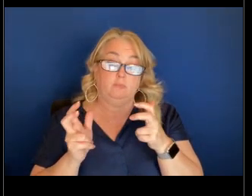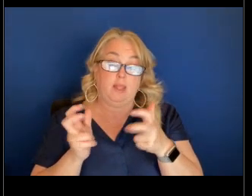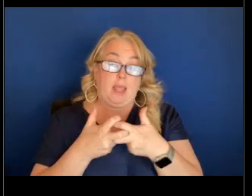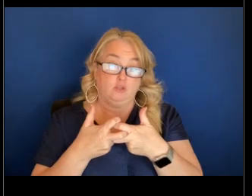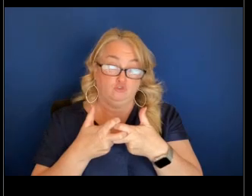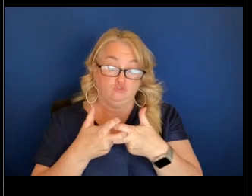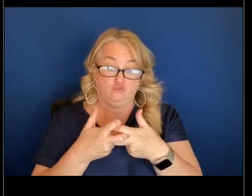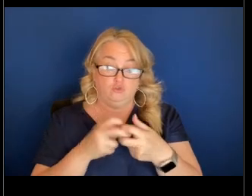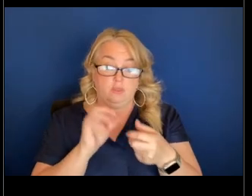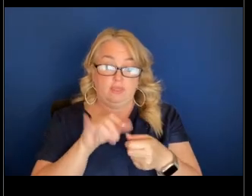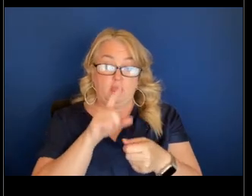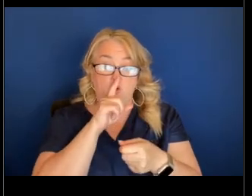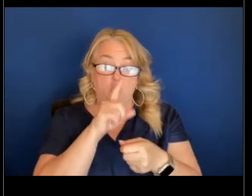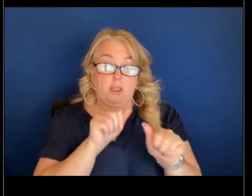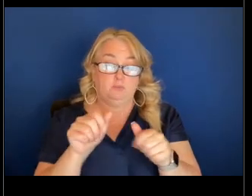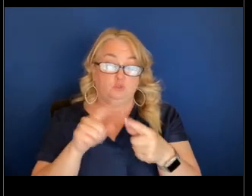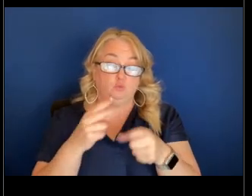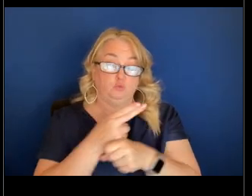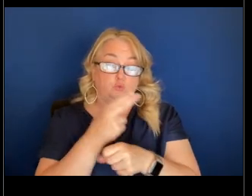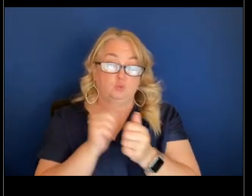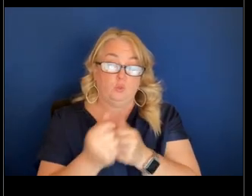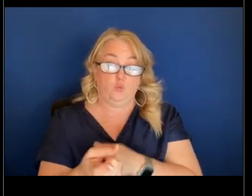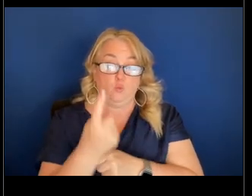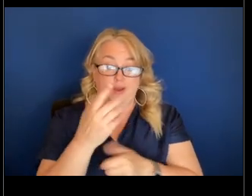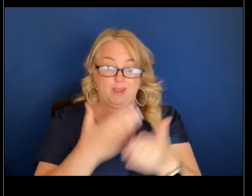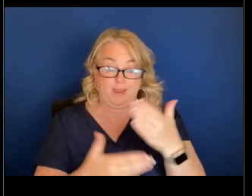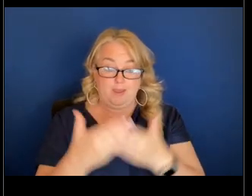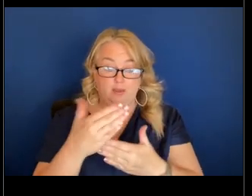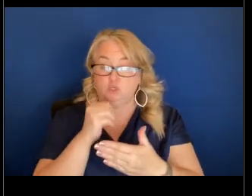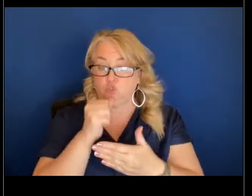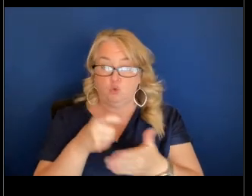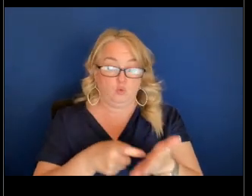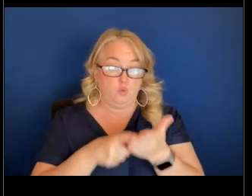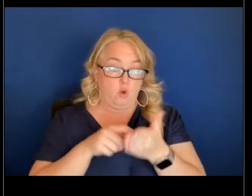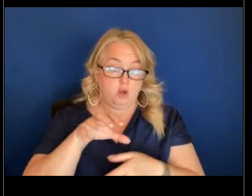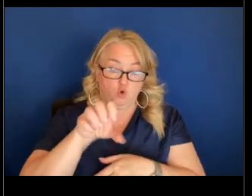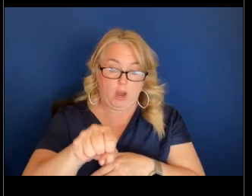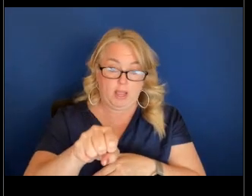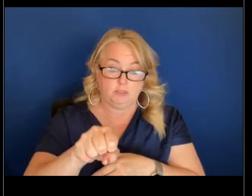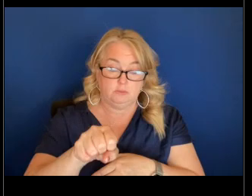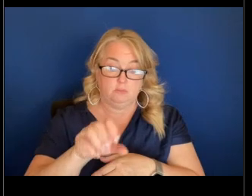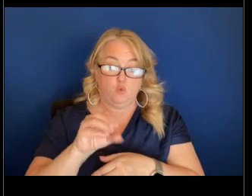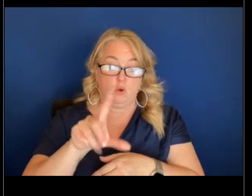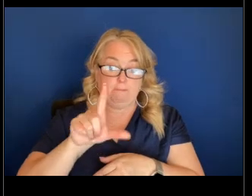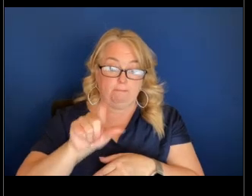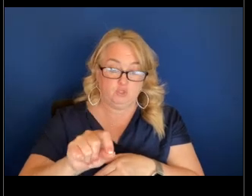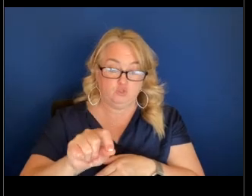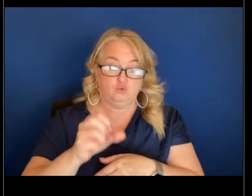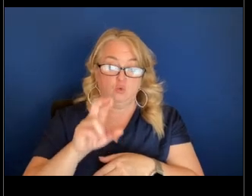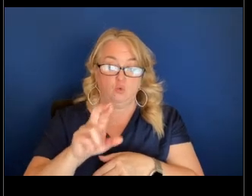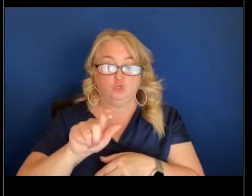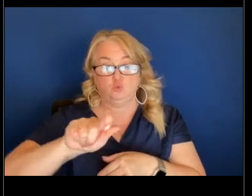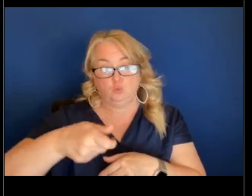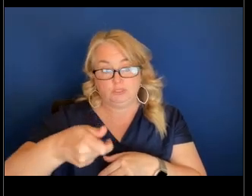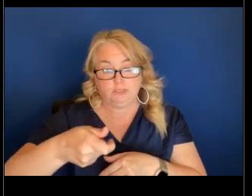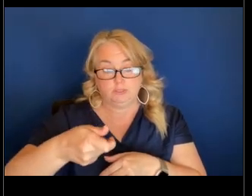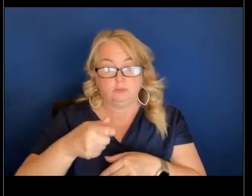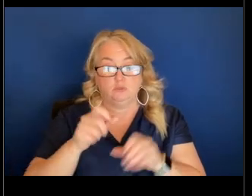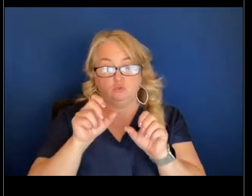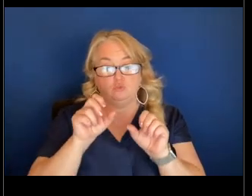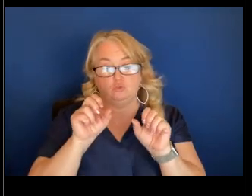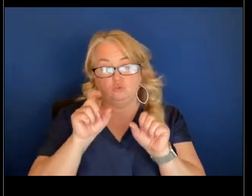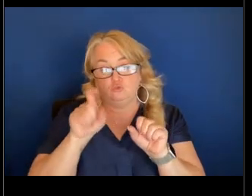Latches that are operable with one hand and do not require grasping, pinching, or twisting should